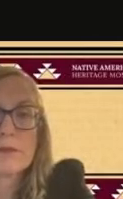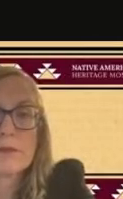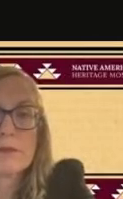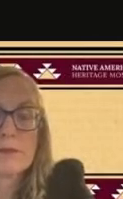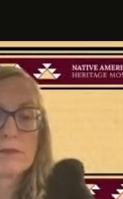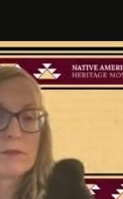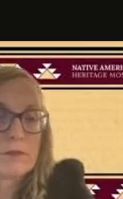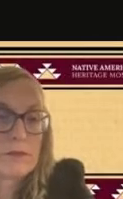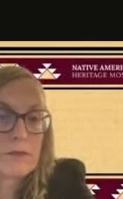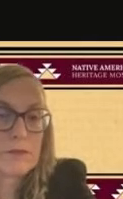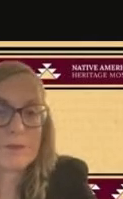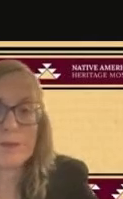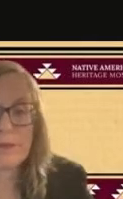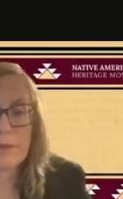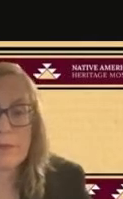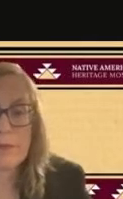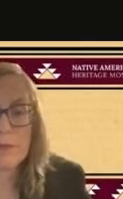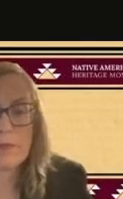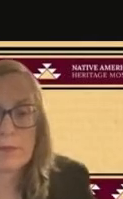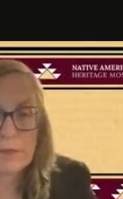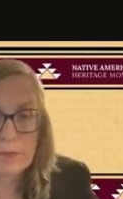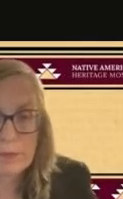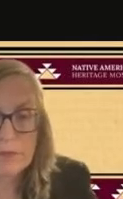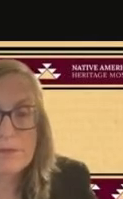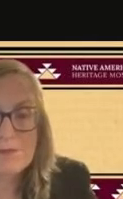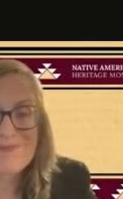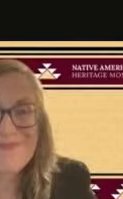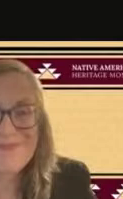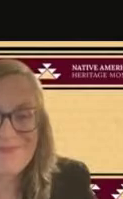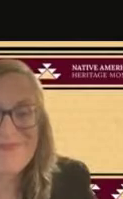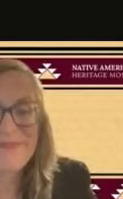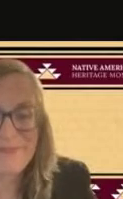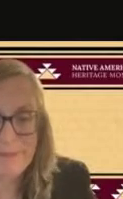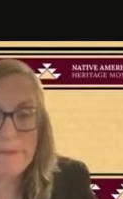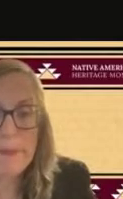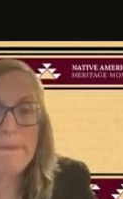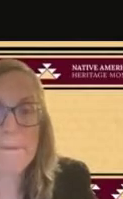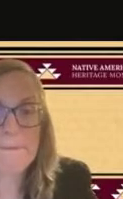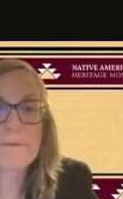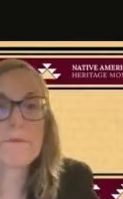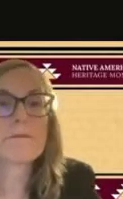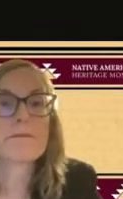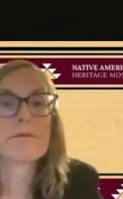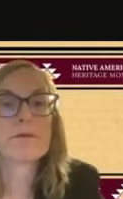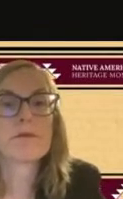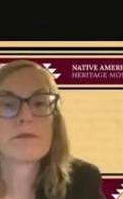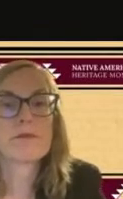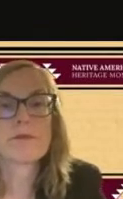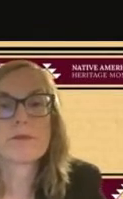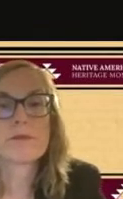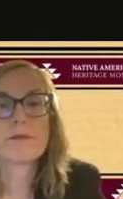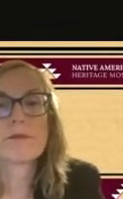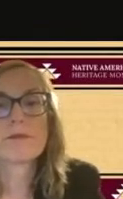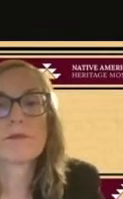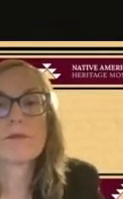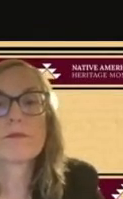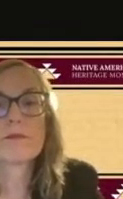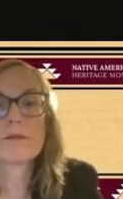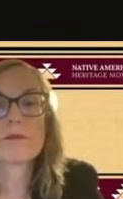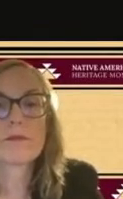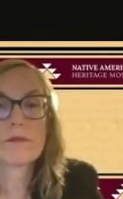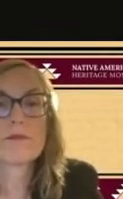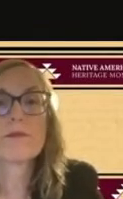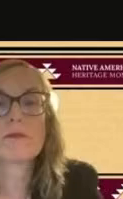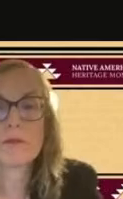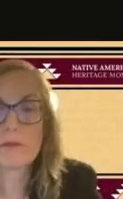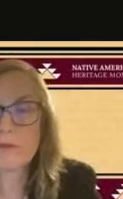So right now, the superintendent, I believe, is going to be the one to share her screen now to bring up the document as